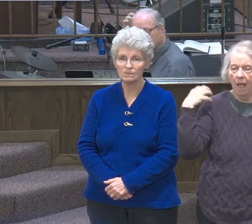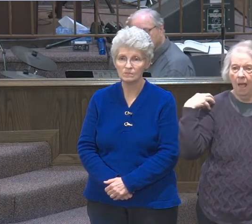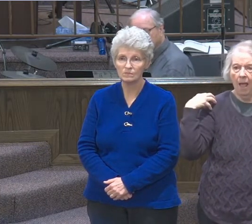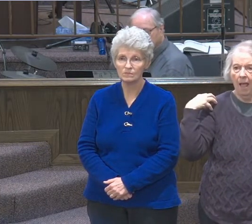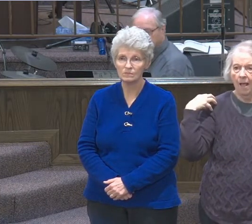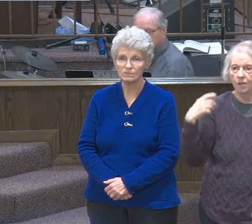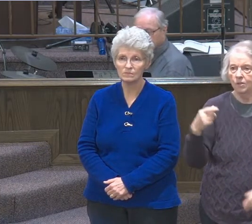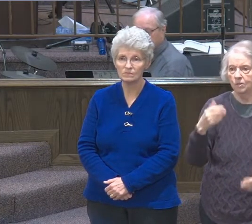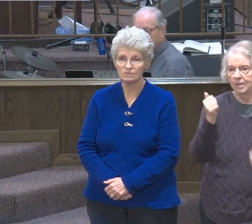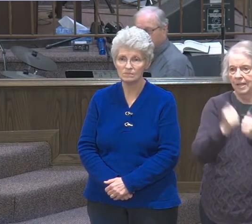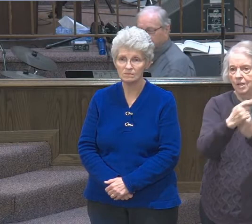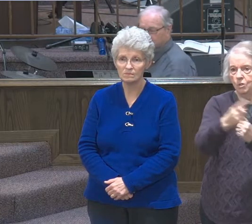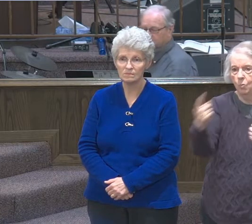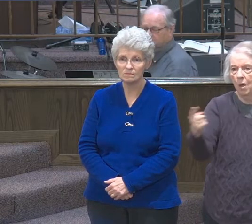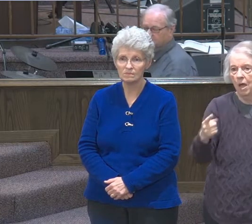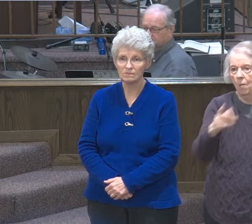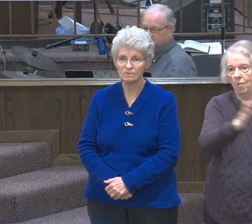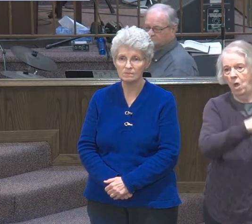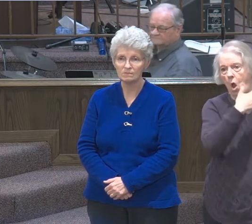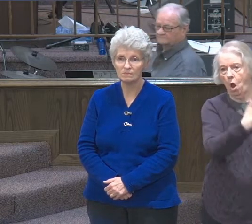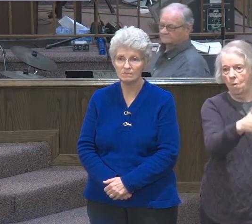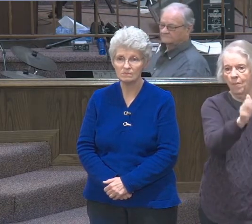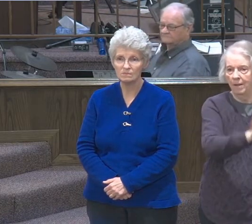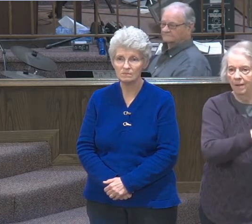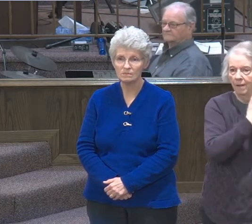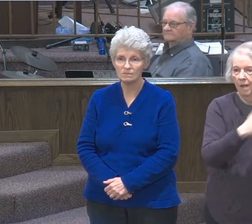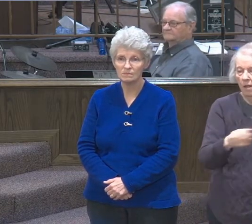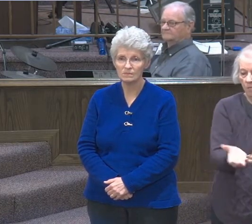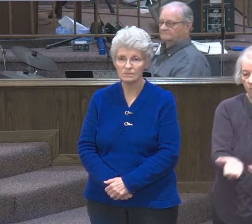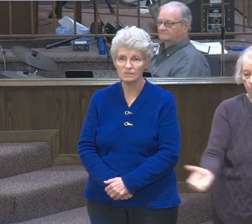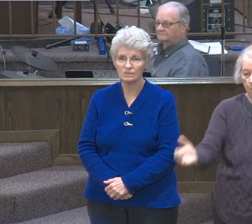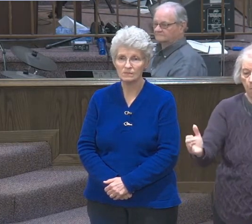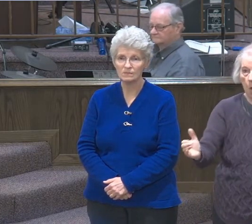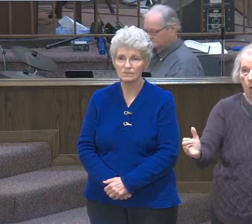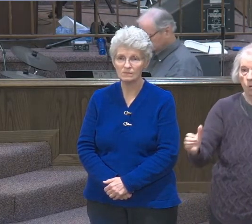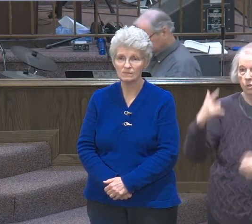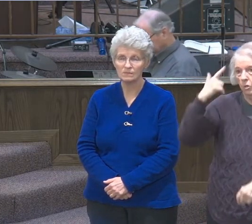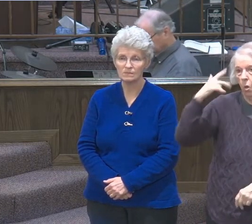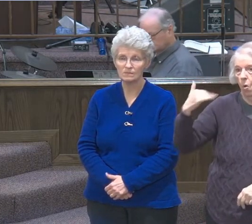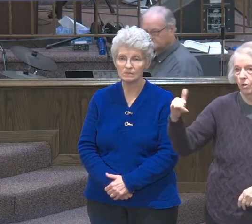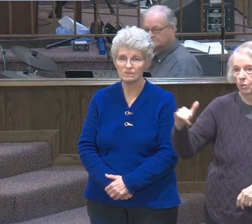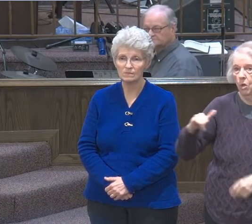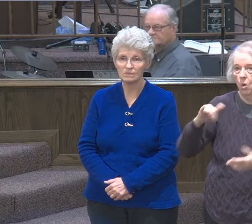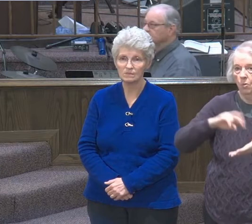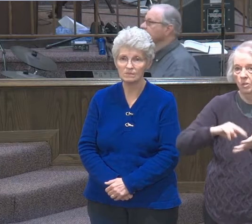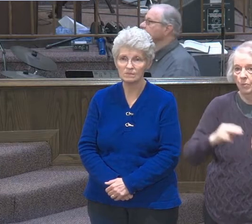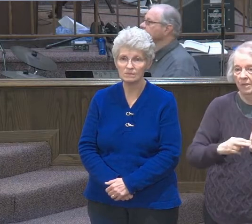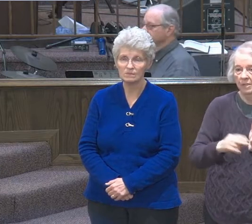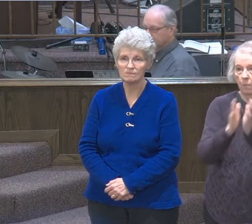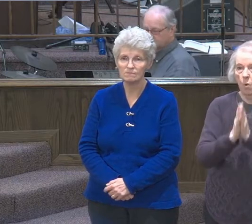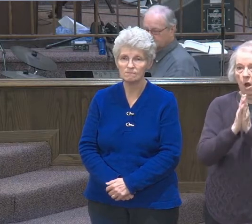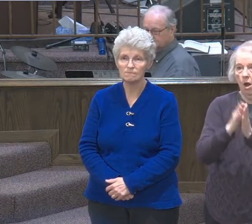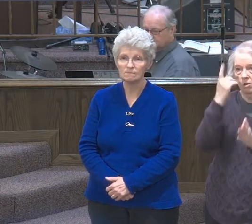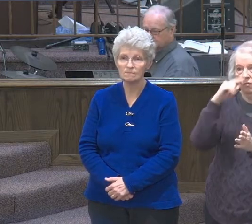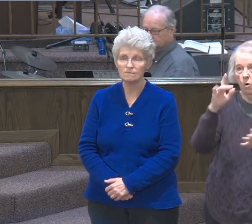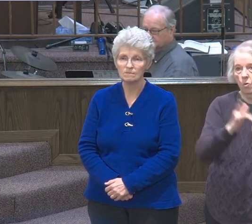harp and golden bowls full of incense, which are the prayers of the saints. And they sang